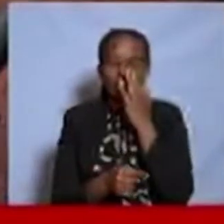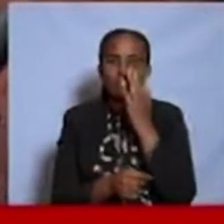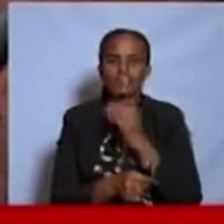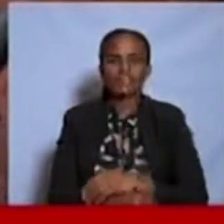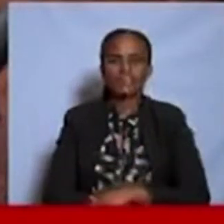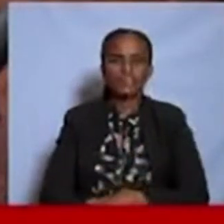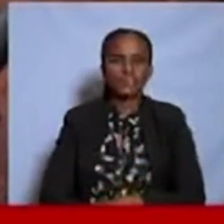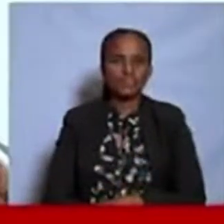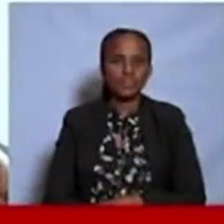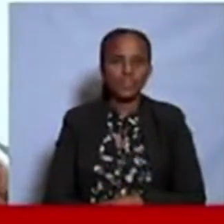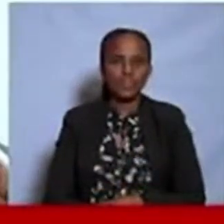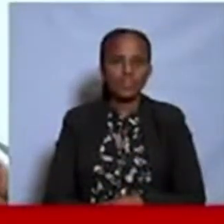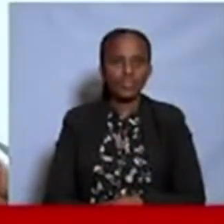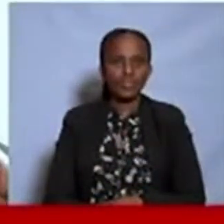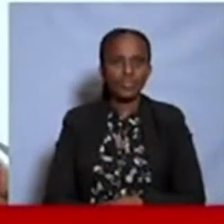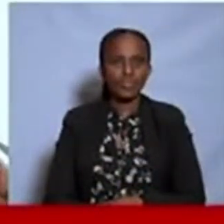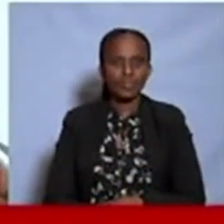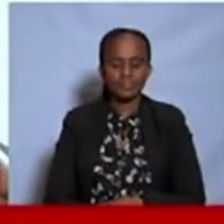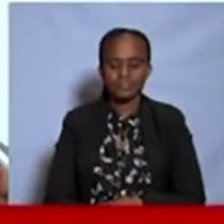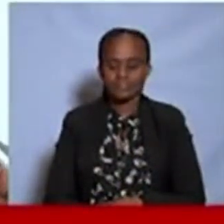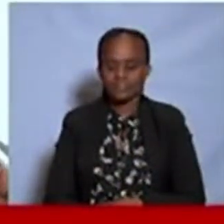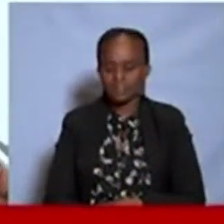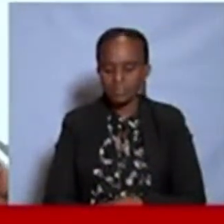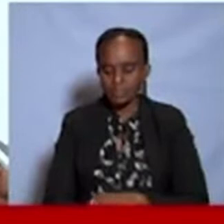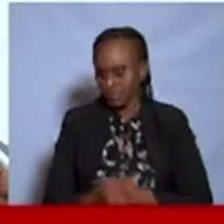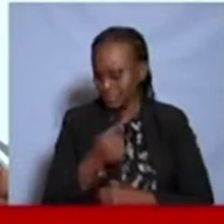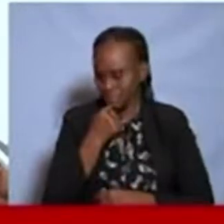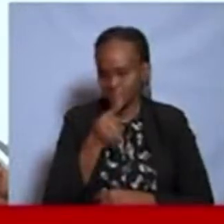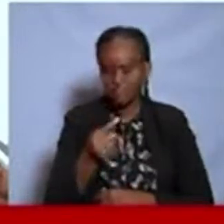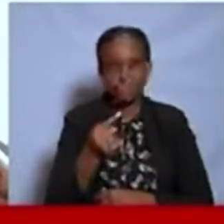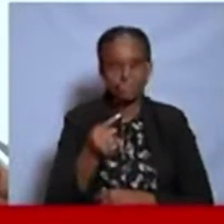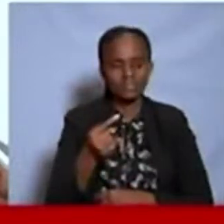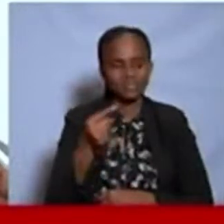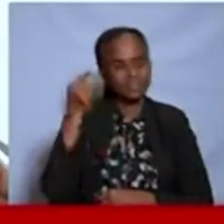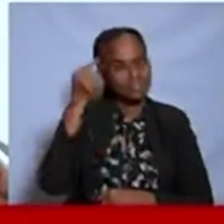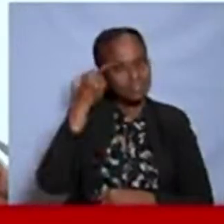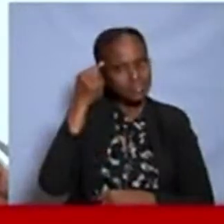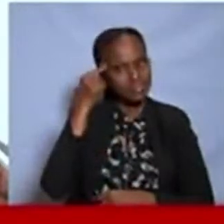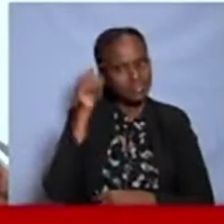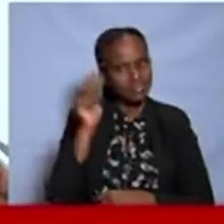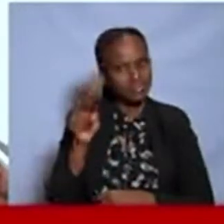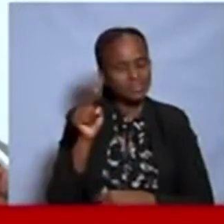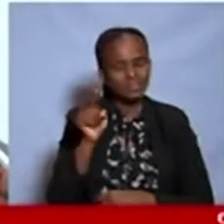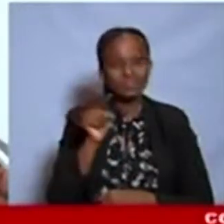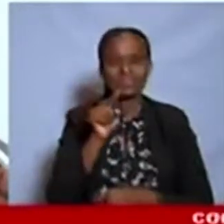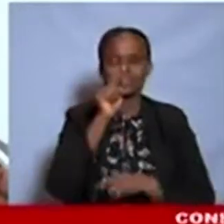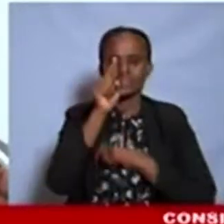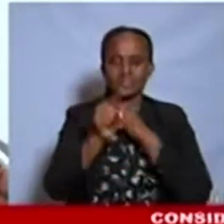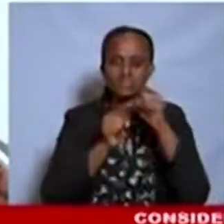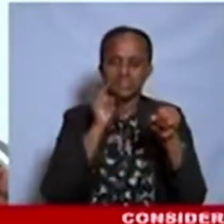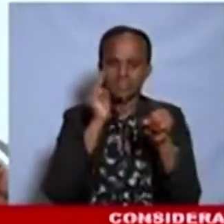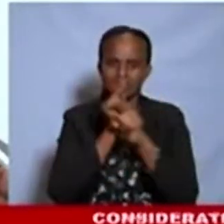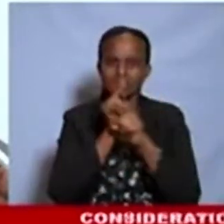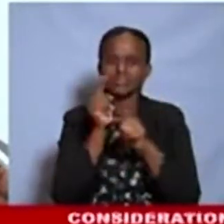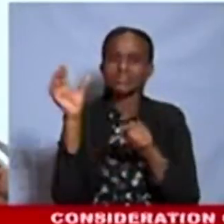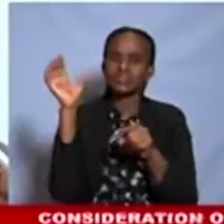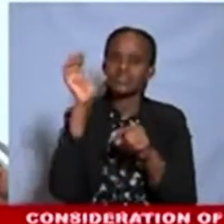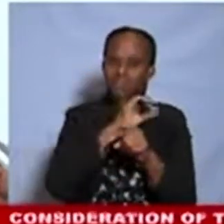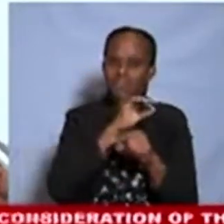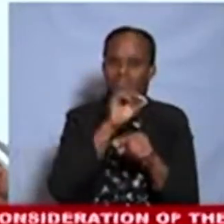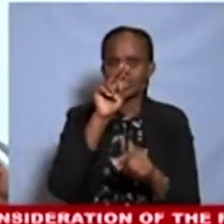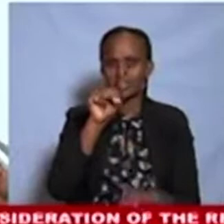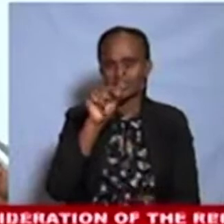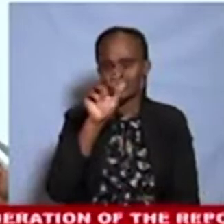And just as you to add on this, you said banning it causes munitions, global warming, but you are banning here West Bant at Namwara